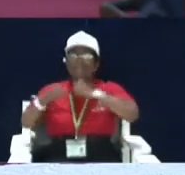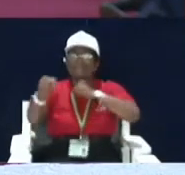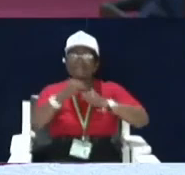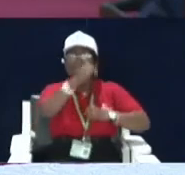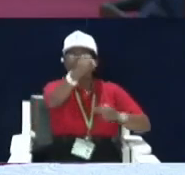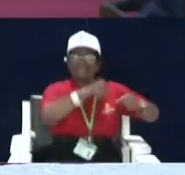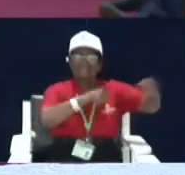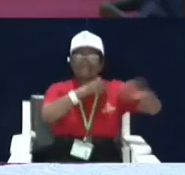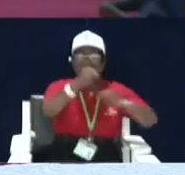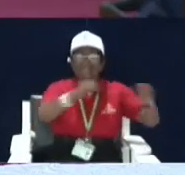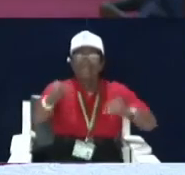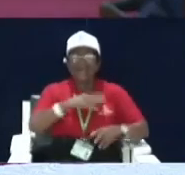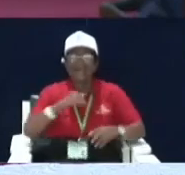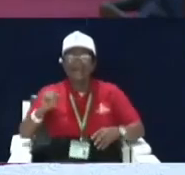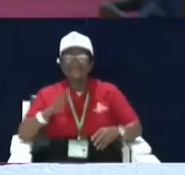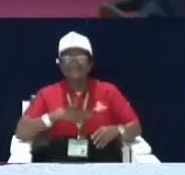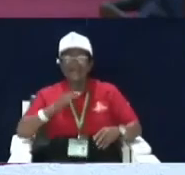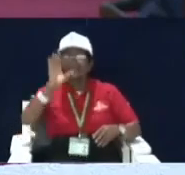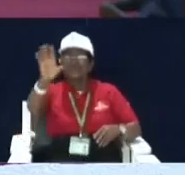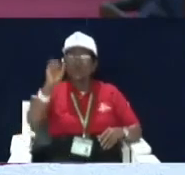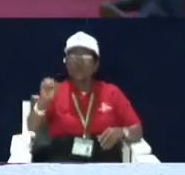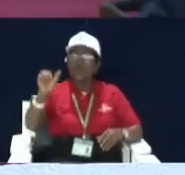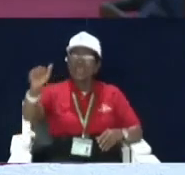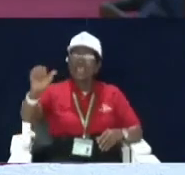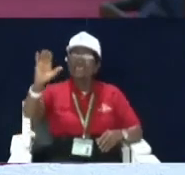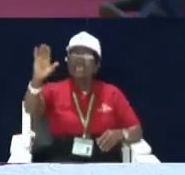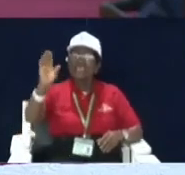And my coach told me,